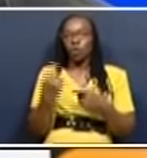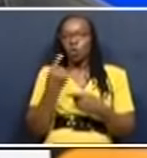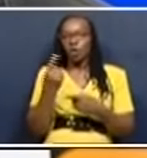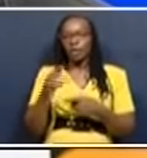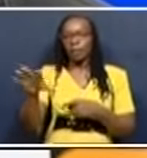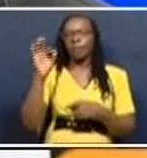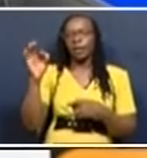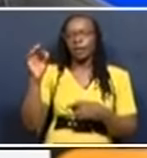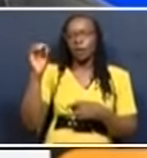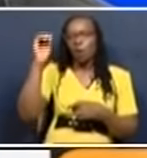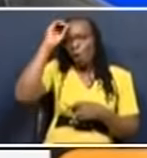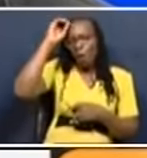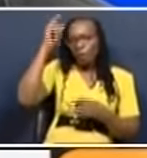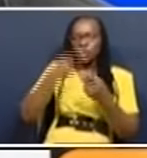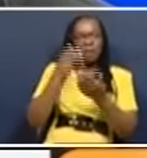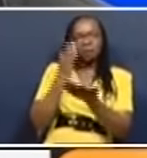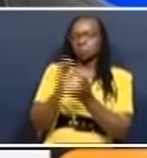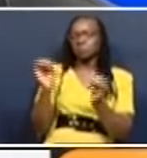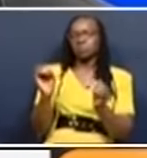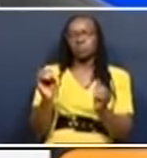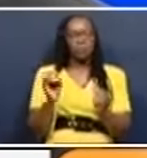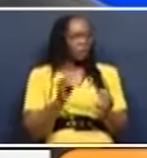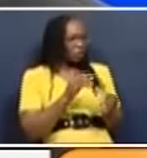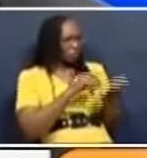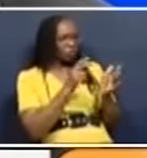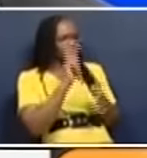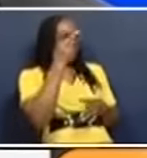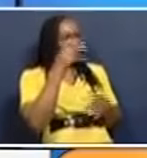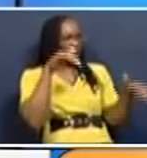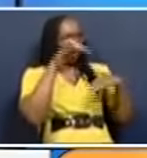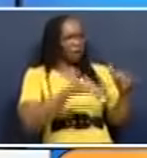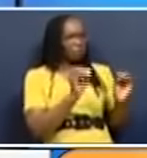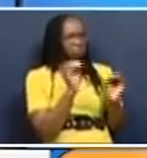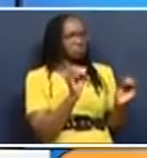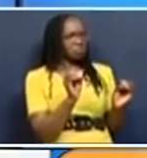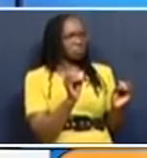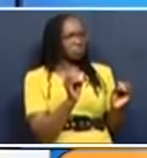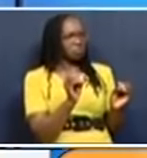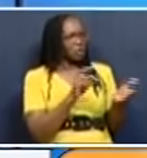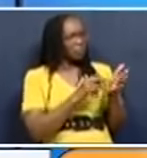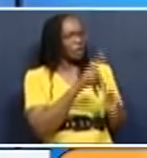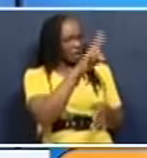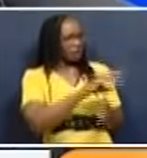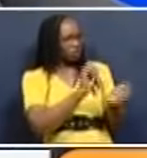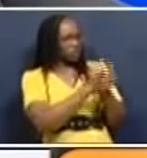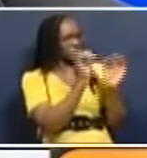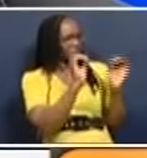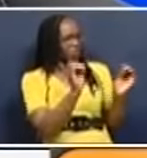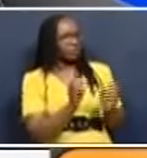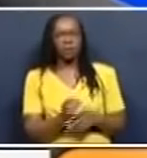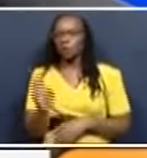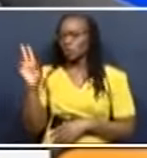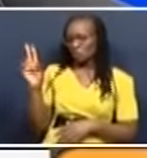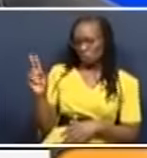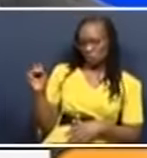to say... In terms of what... Kenya being very corrupt. No, yeah, they are very aware. That would mean the attitudes have not really changed. No, attitudes, now let me come back to